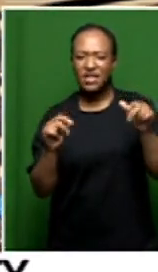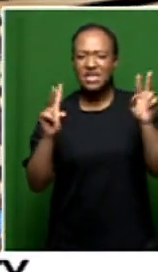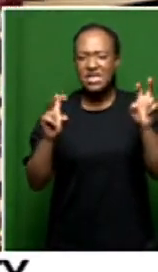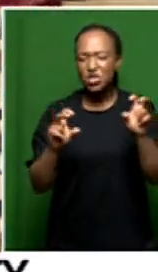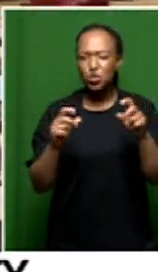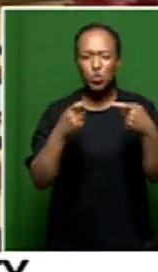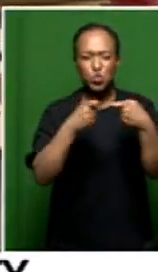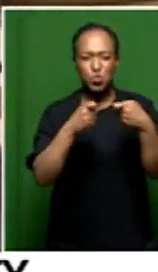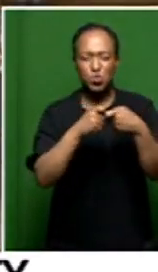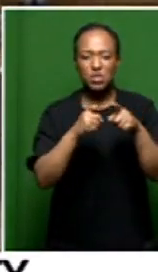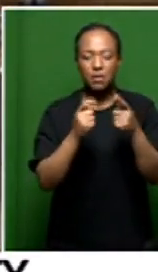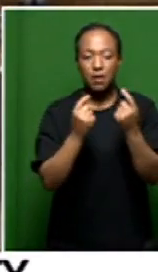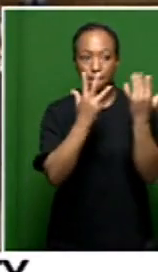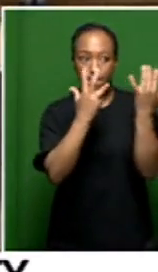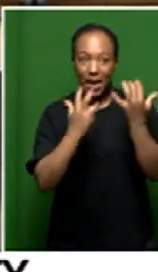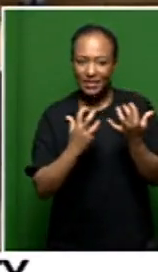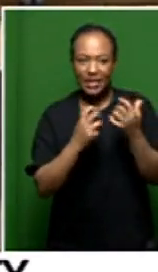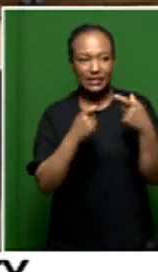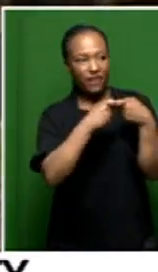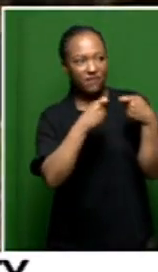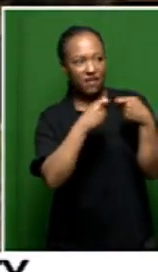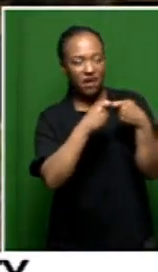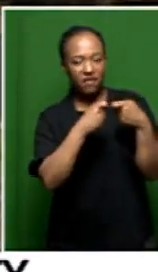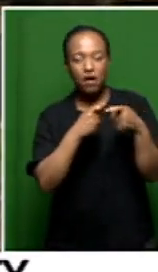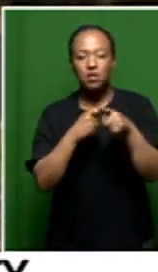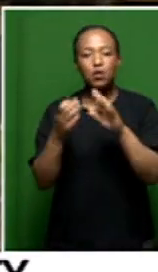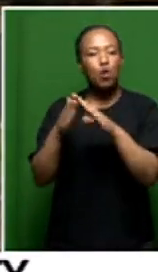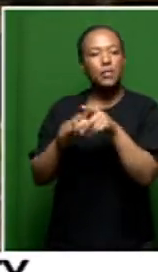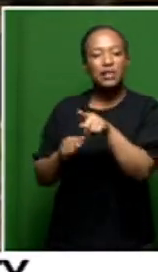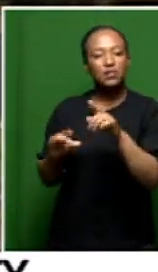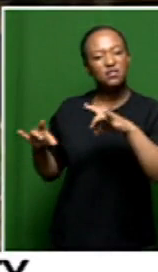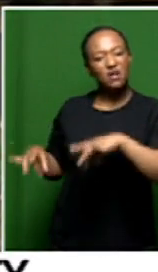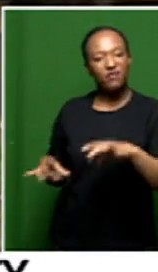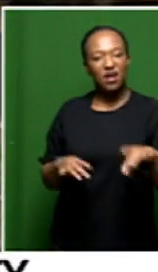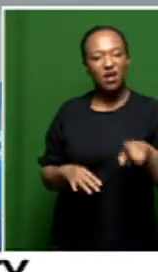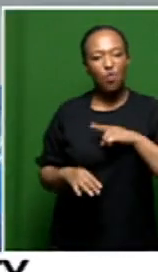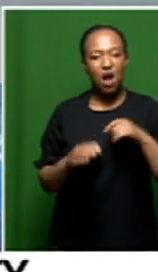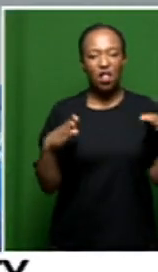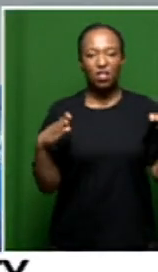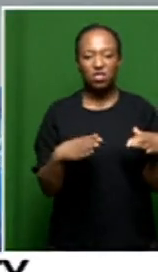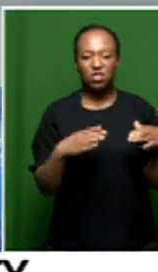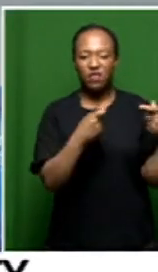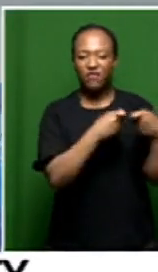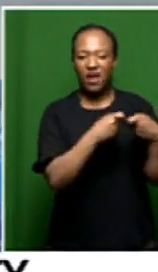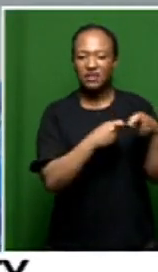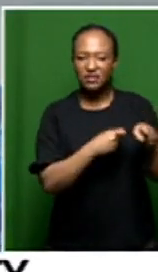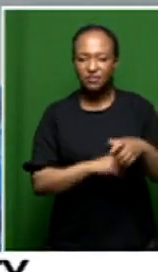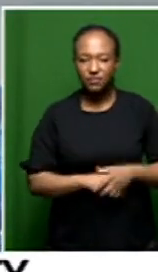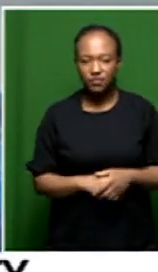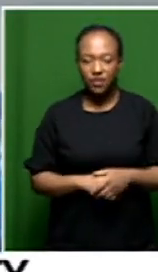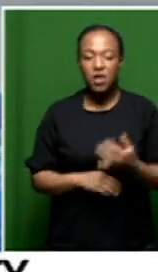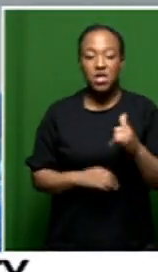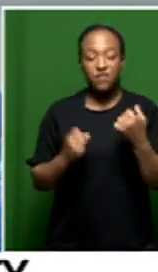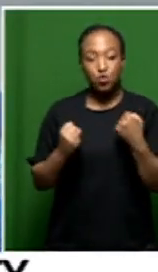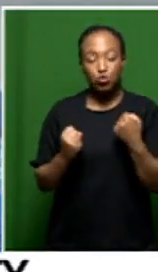budgets, and communities were at the receiving end of the coalition conflict. Take a drive through Esterhaz.